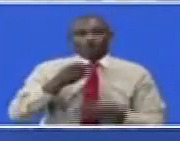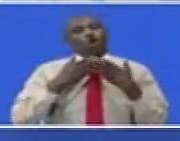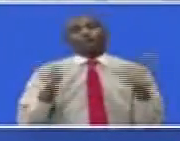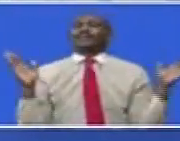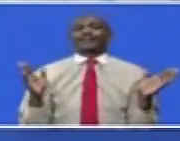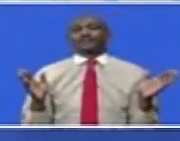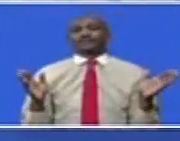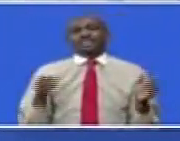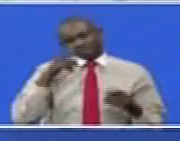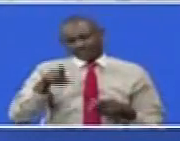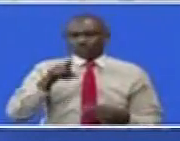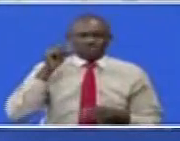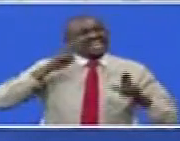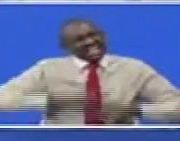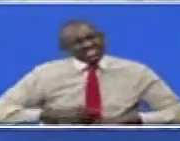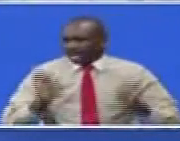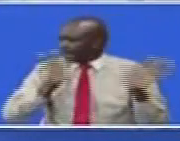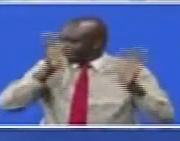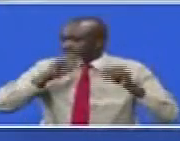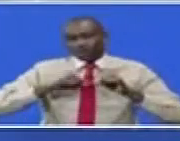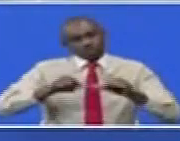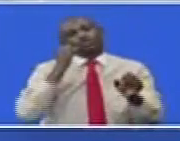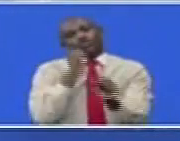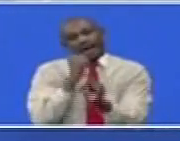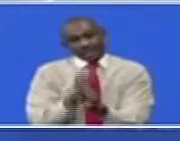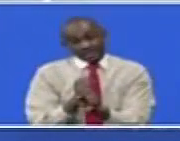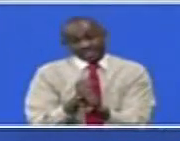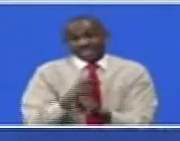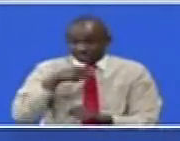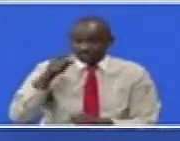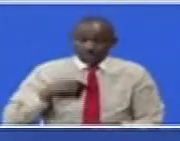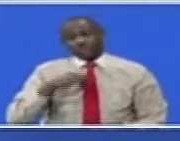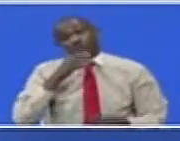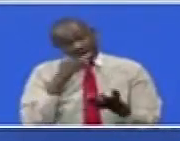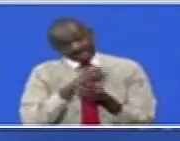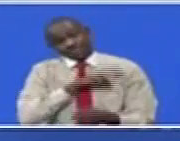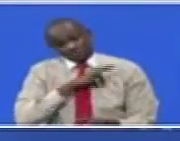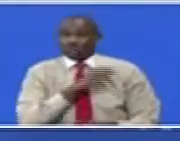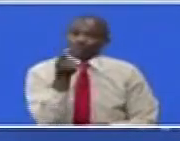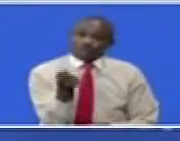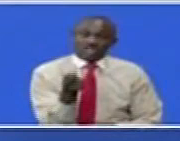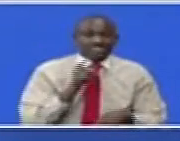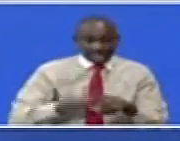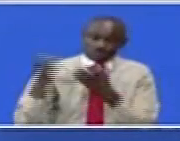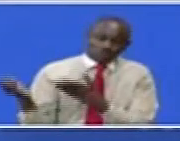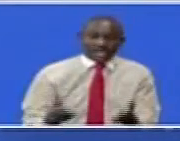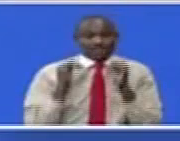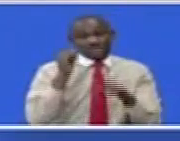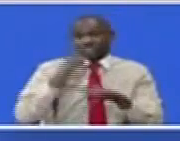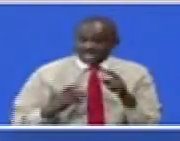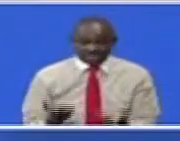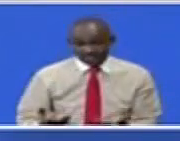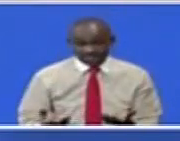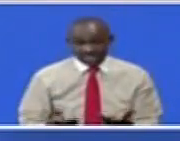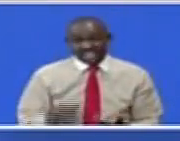open, choosing not to rest on this public holiday, but rather earn a few shillings while ushering in a new year.